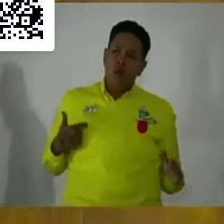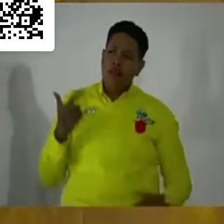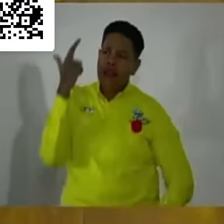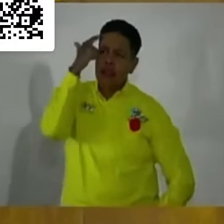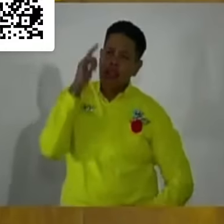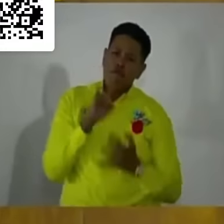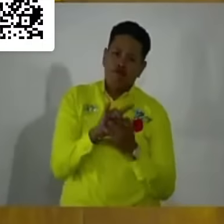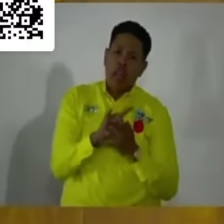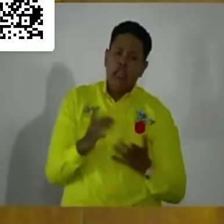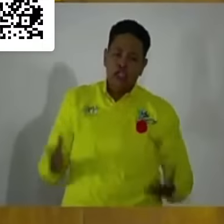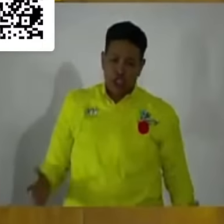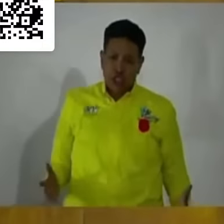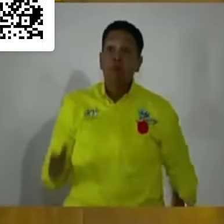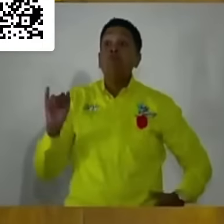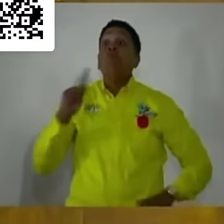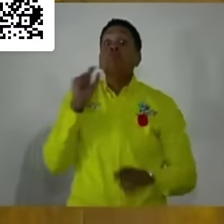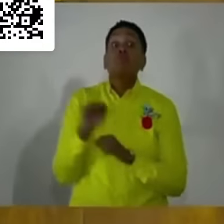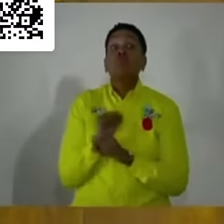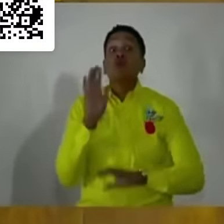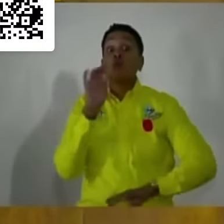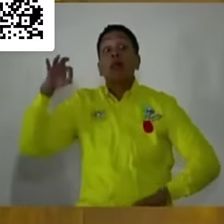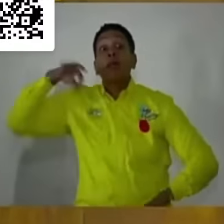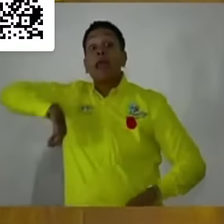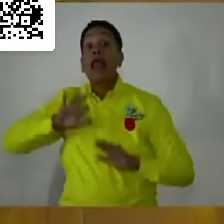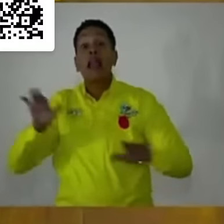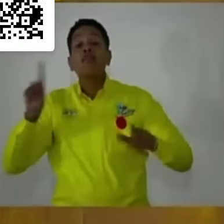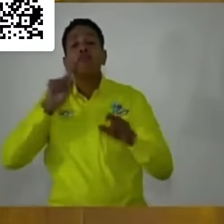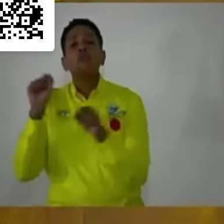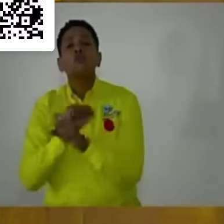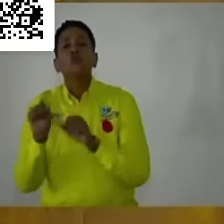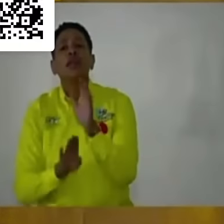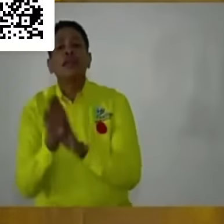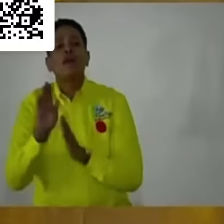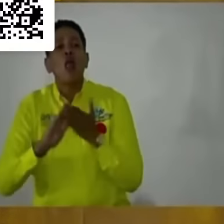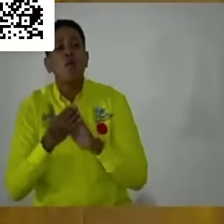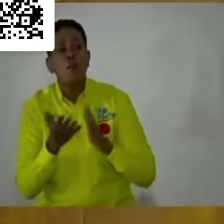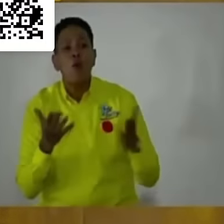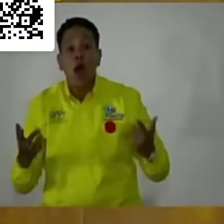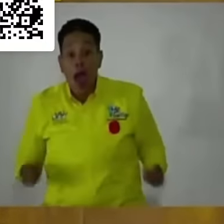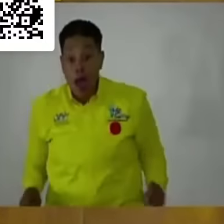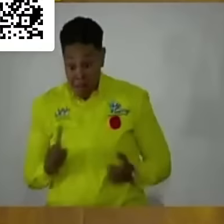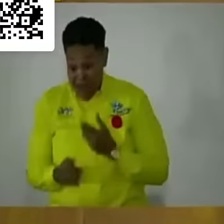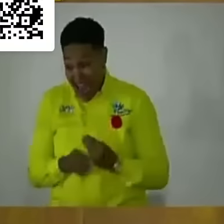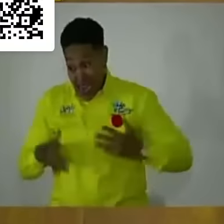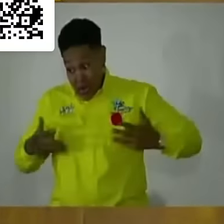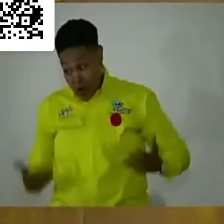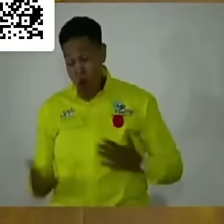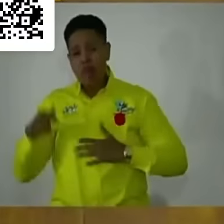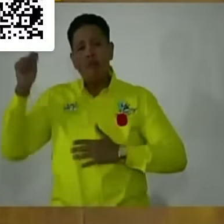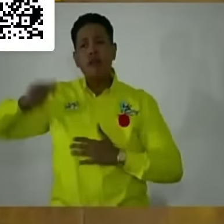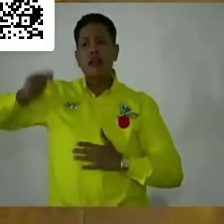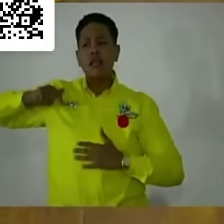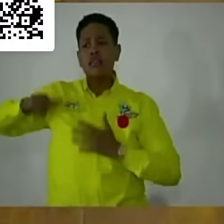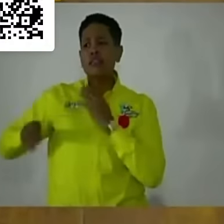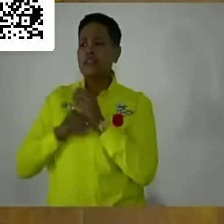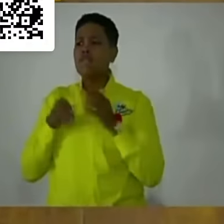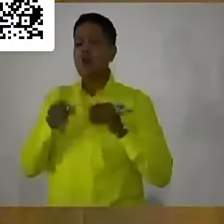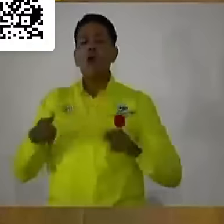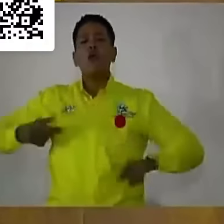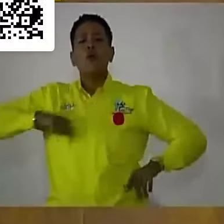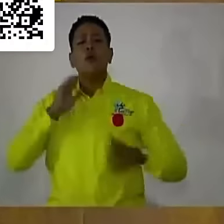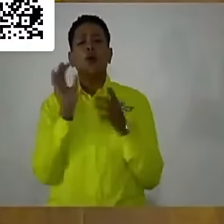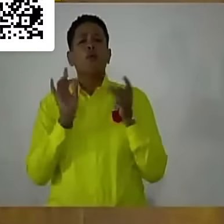of a relationship that is going to be beneficial and truly develop the communities. And this funding that we're